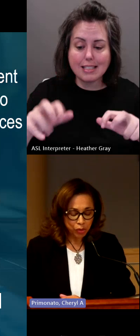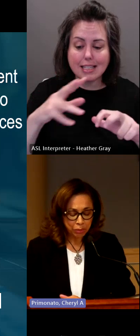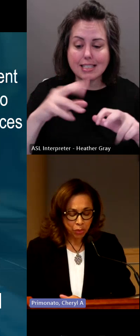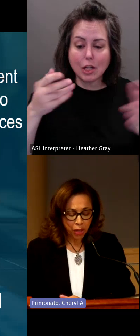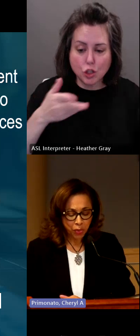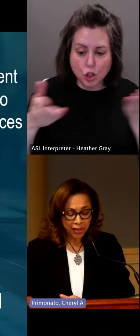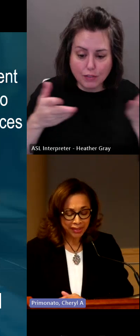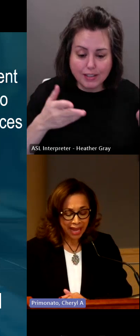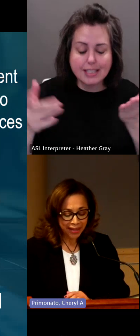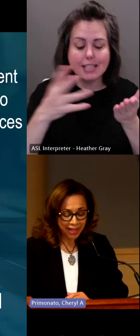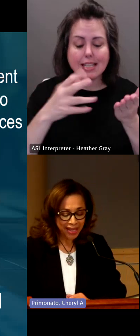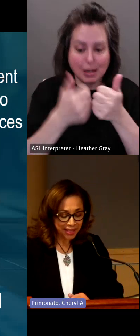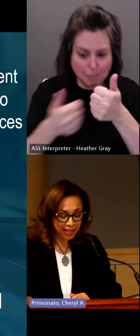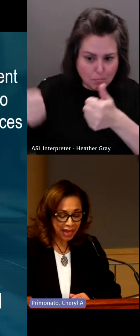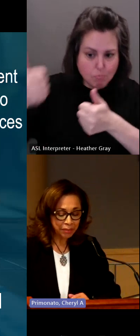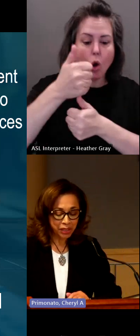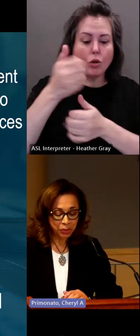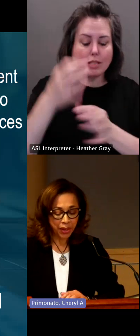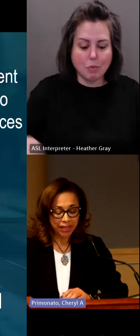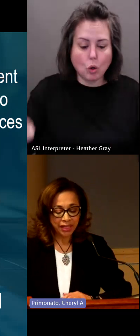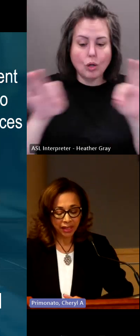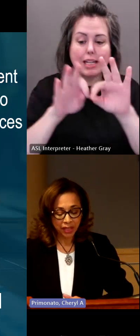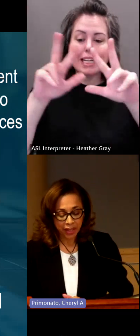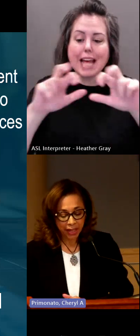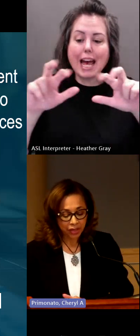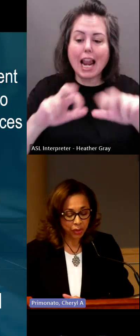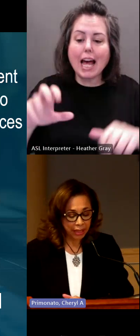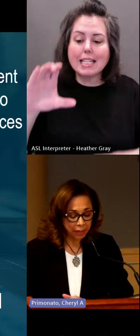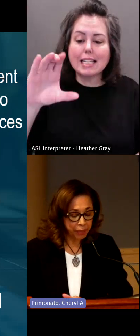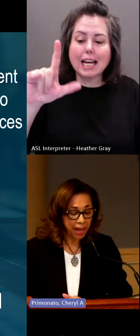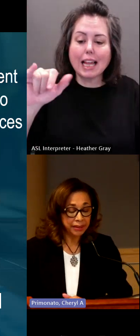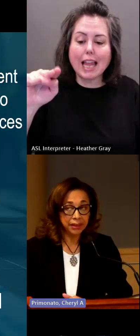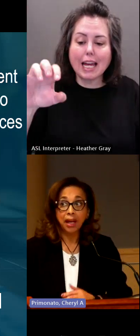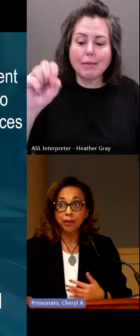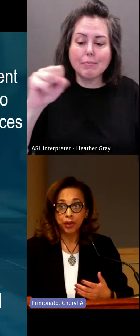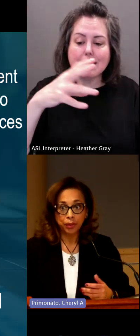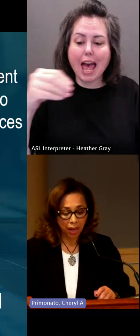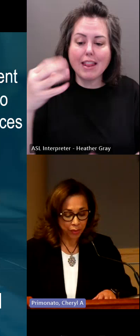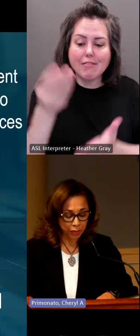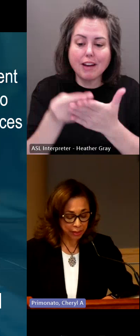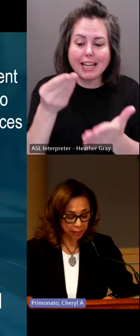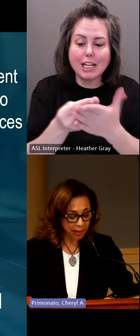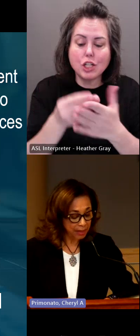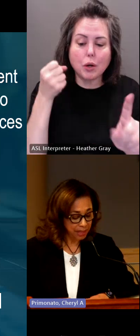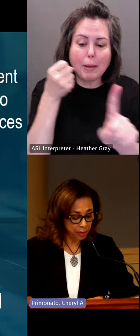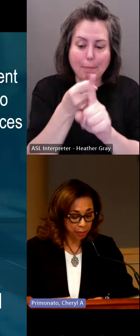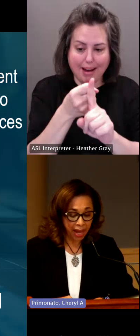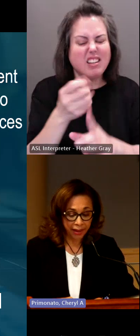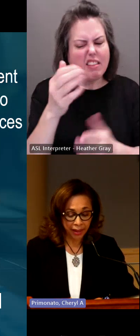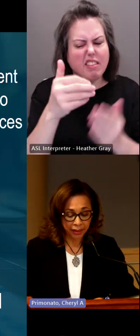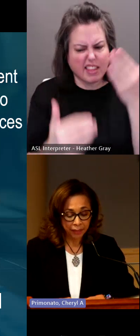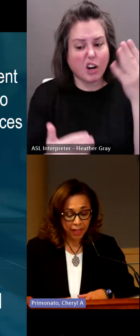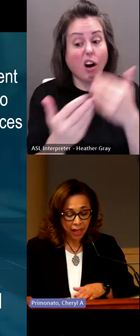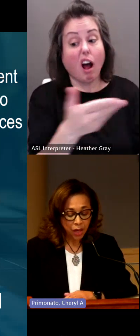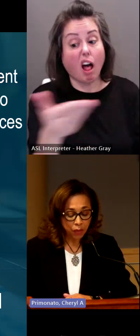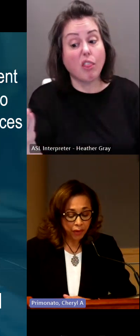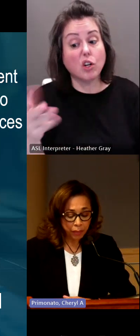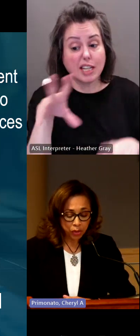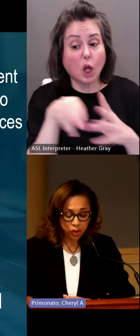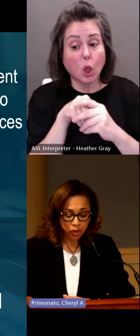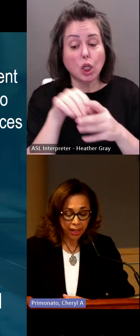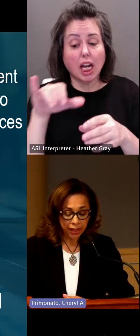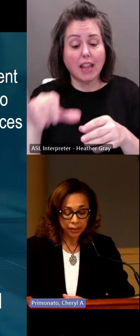And the most important one is analyzing claims experience and its financial impact. there are others that's in your packet.